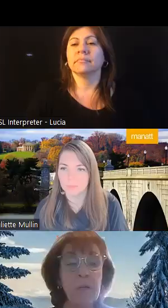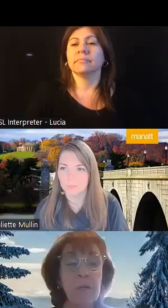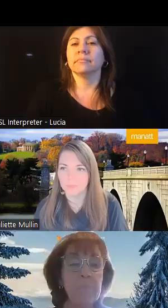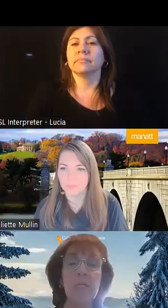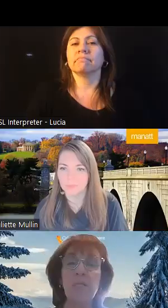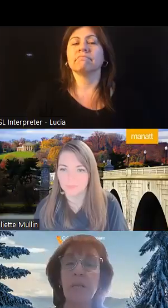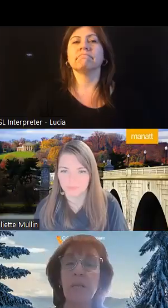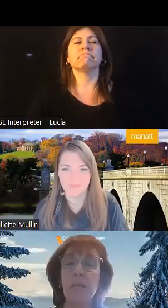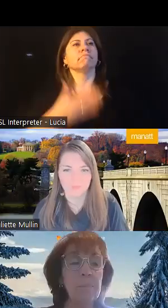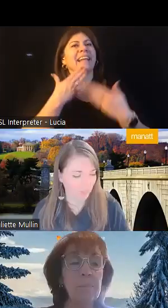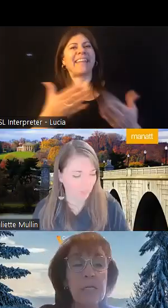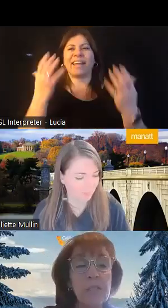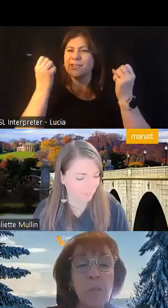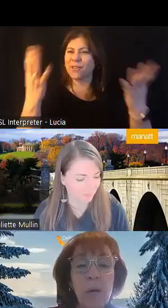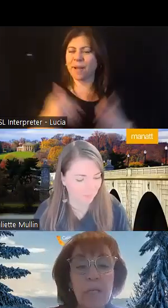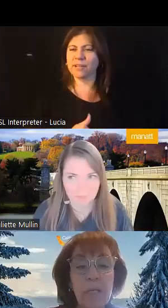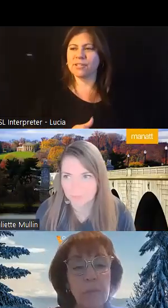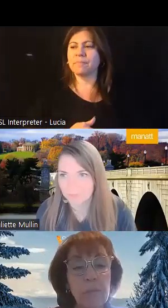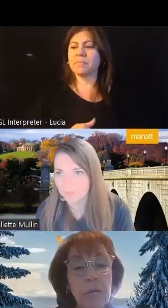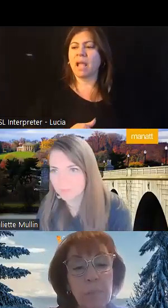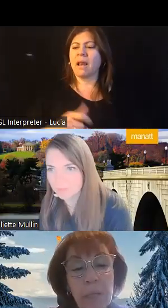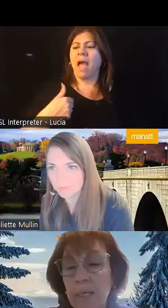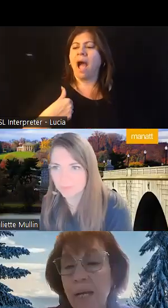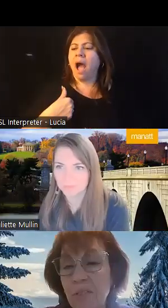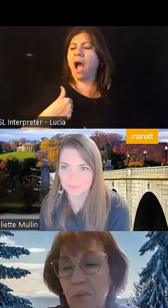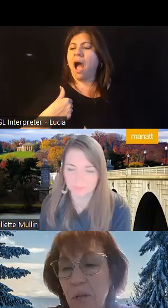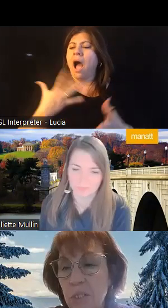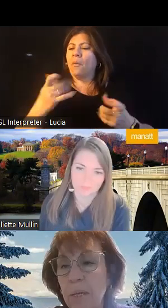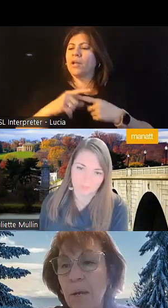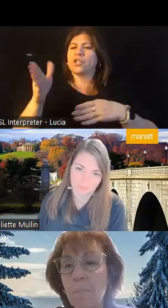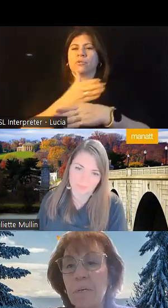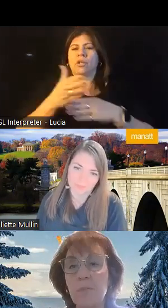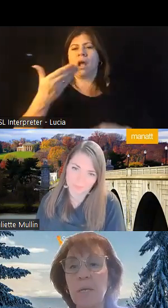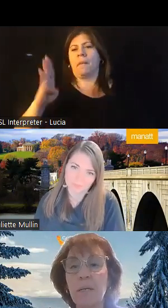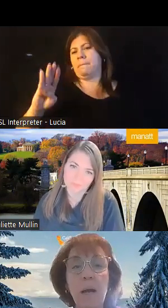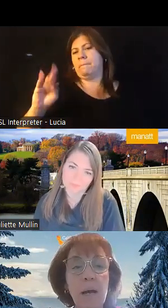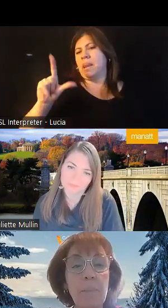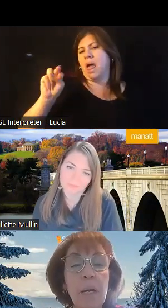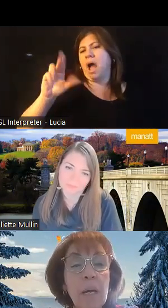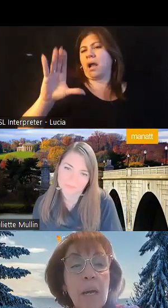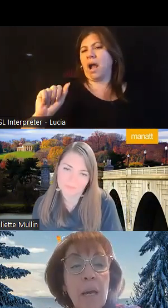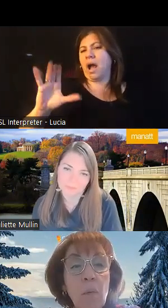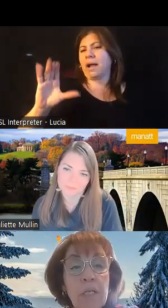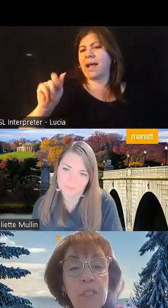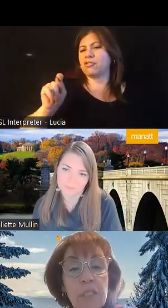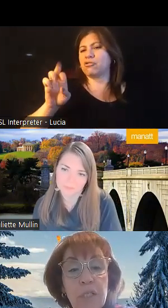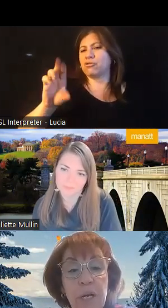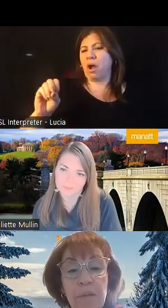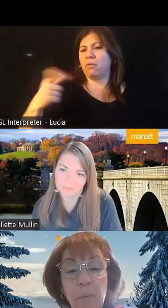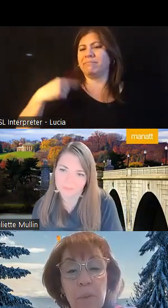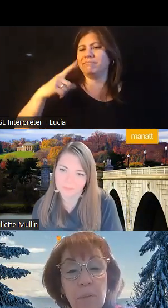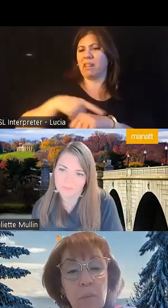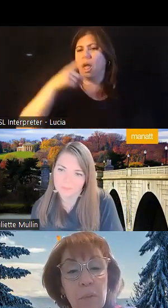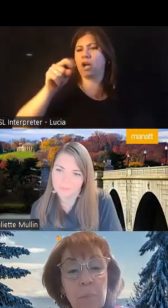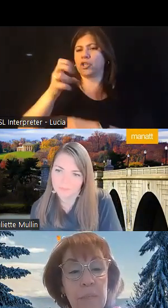Thank you very much. And I just wanted to share, Blanca Castro, long-term care ombudsman, wanted just to